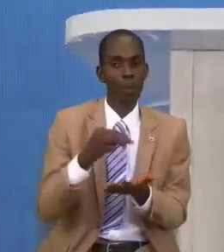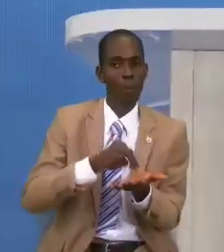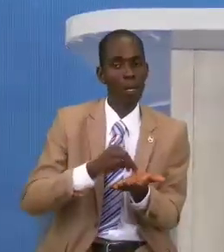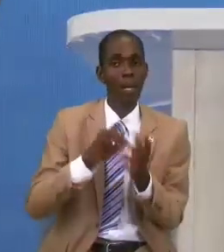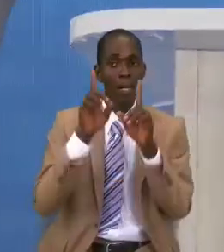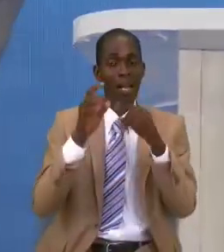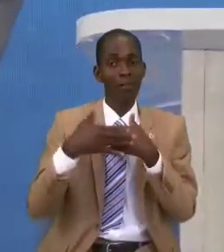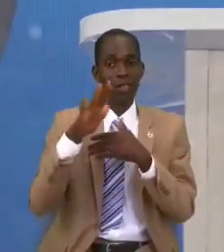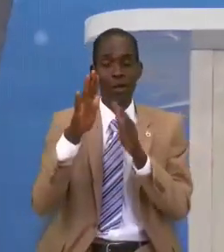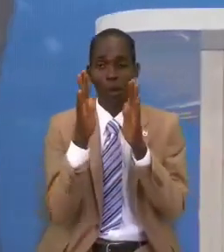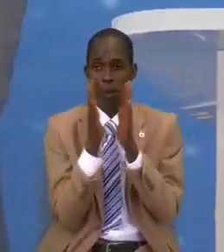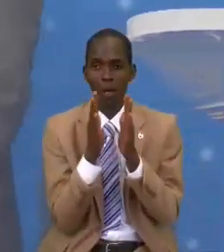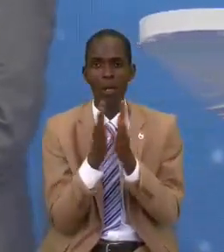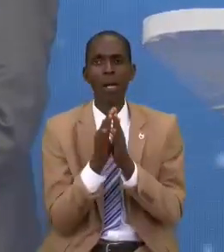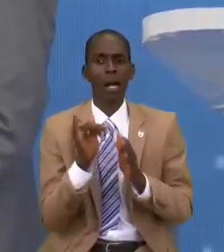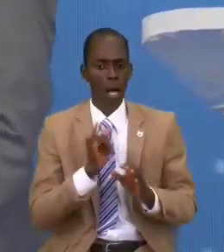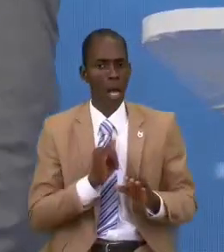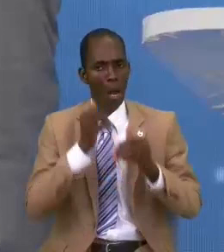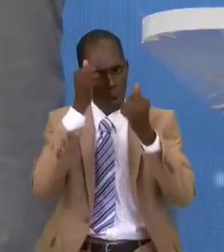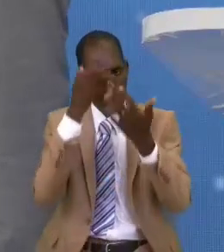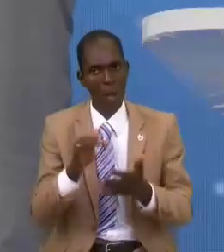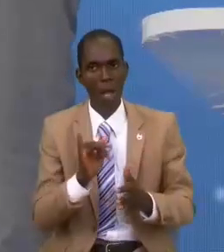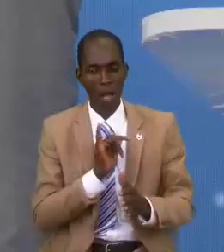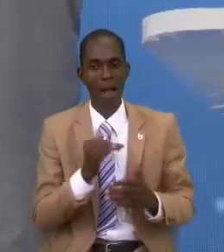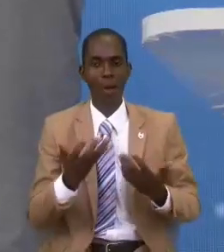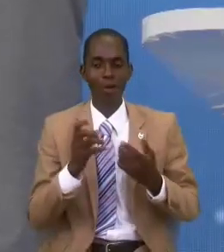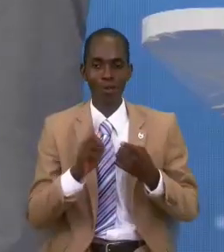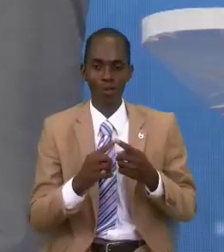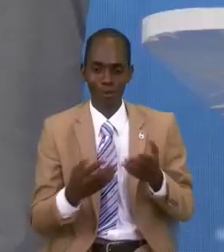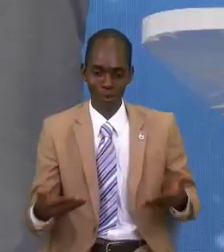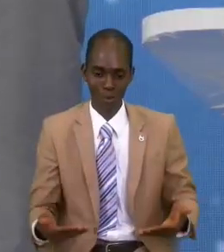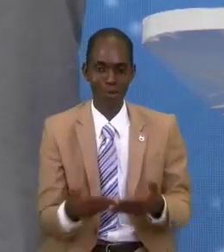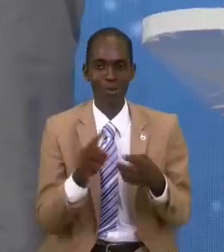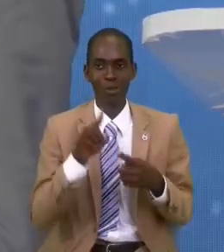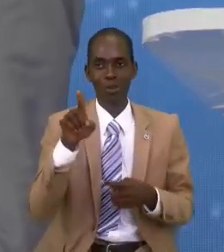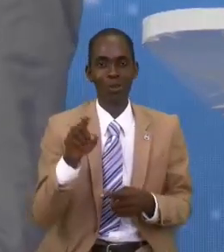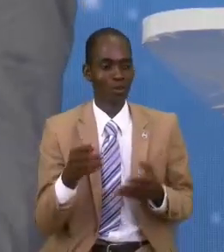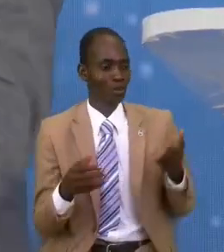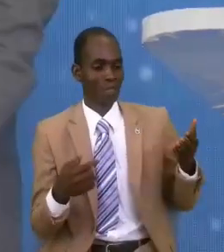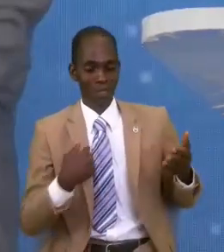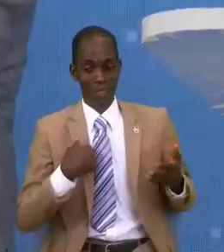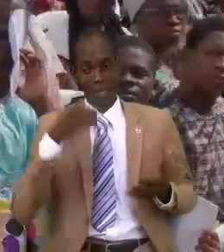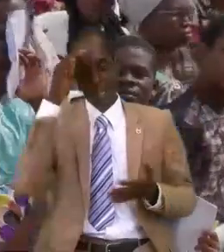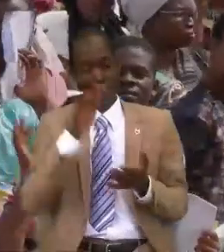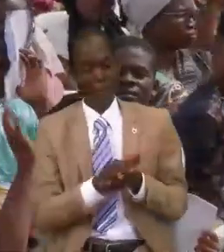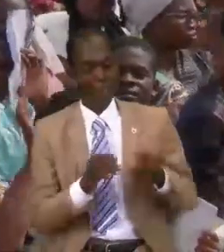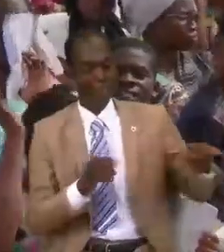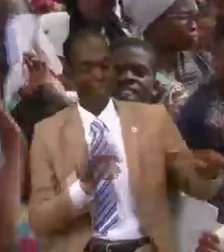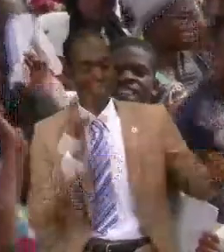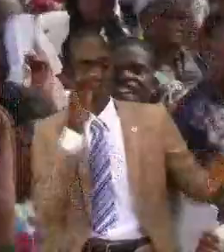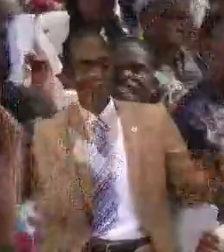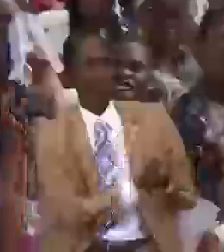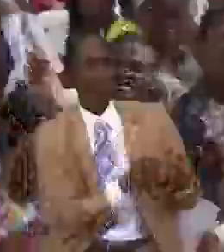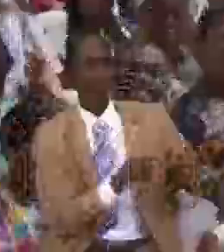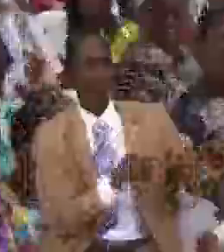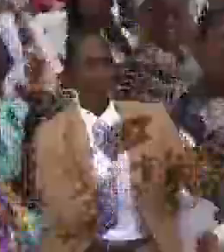pleasure of introducing to you, here is the husband, madam, Mrs. Honey, darling, so and so. And